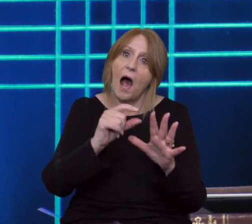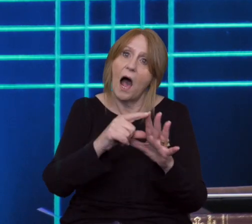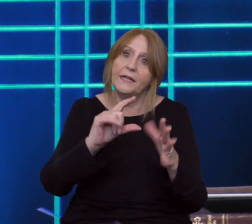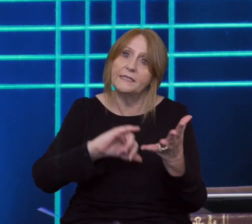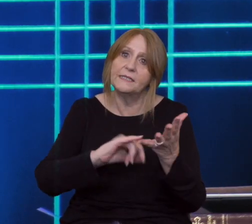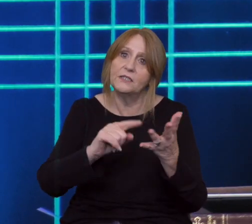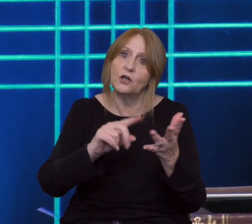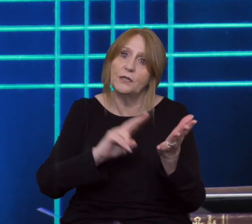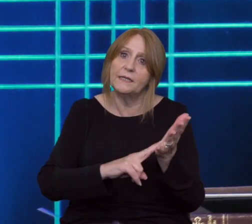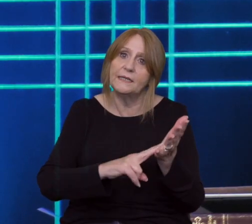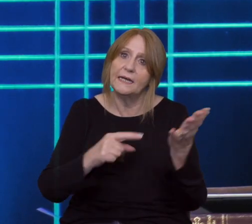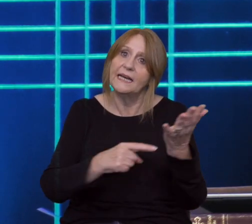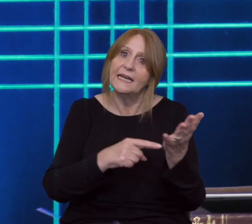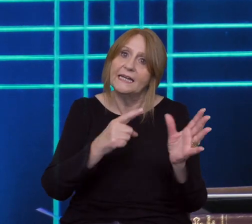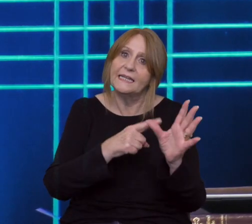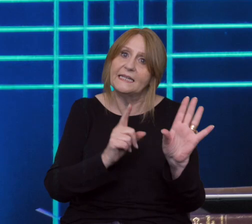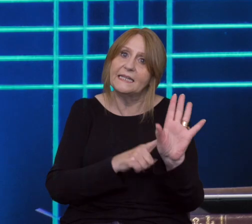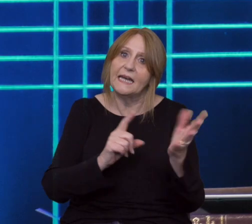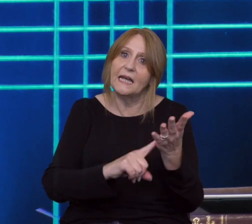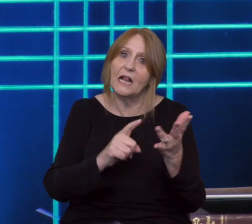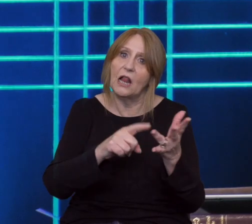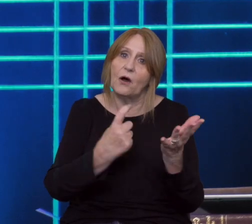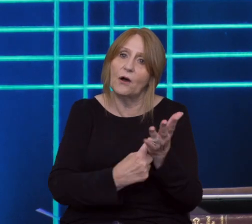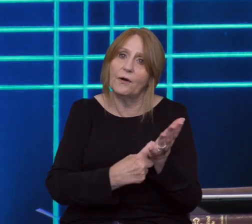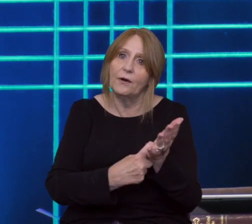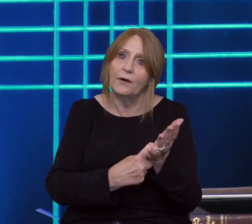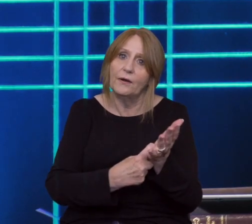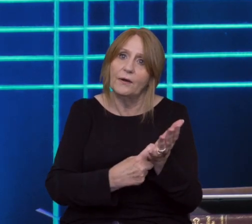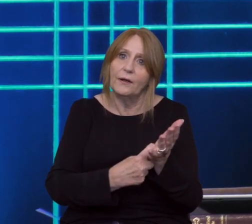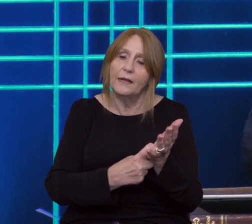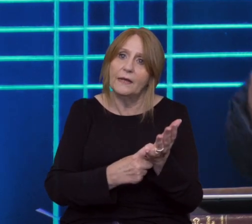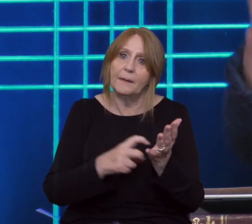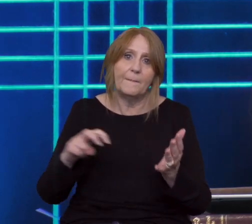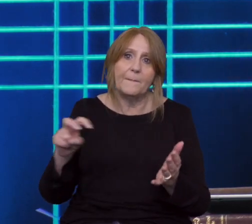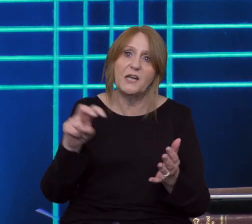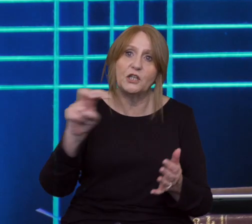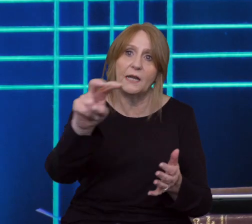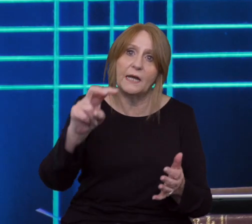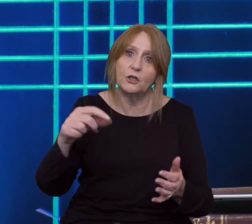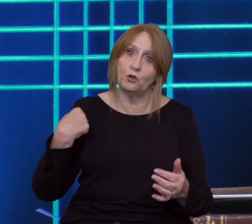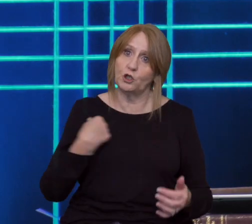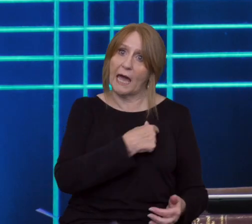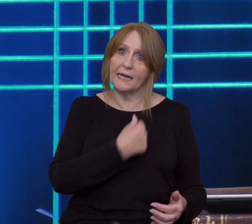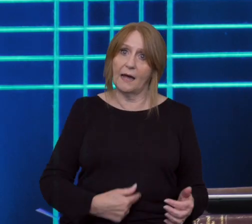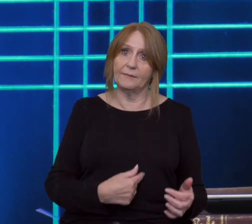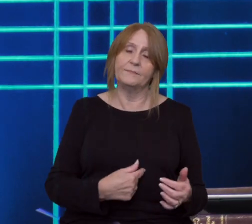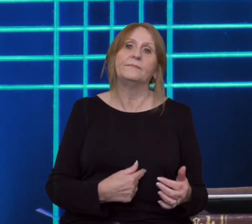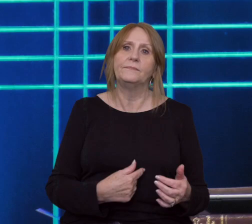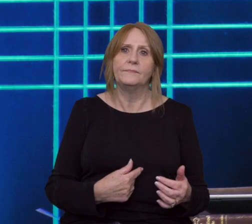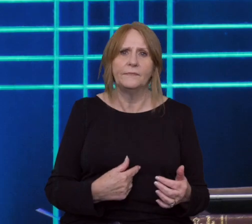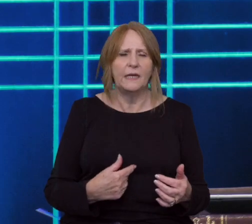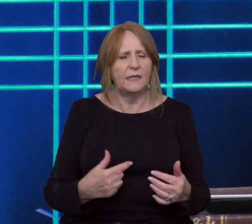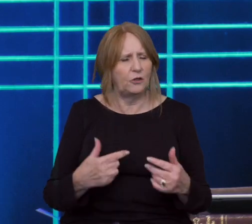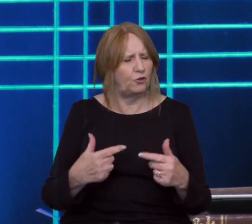famous missionary to China. Some people called him the father of modern missions. He did so much for the kingdom of